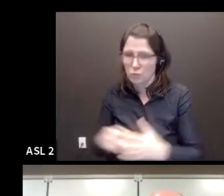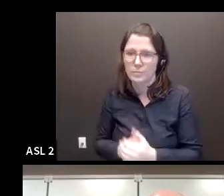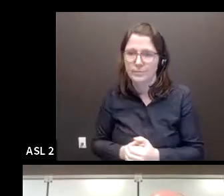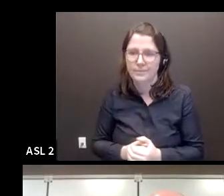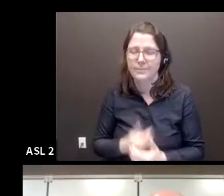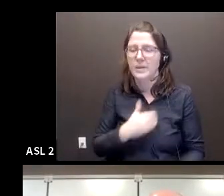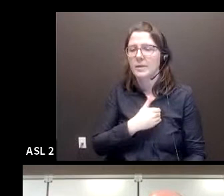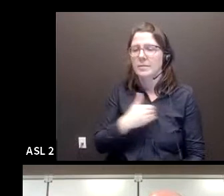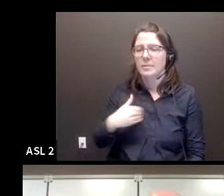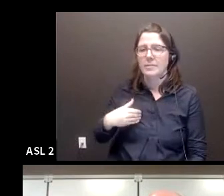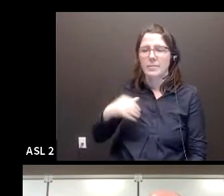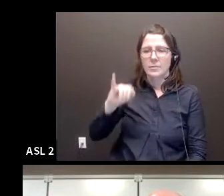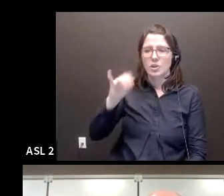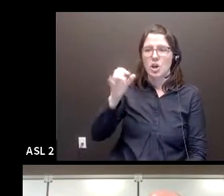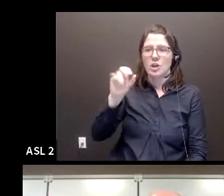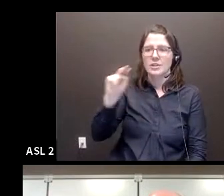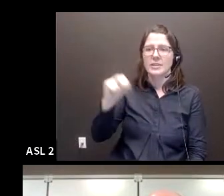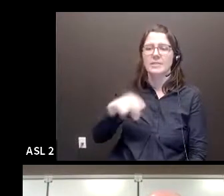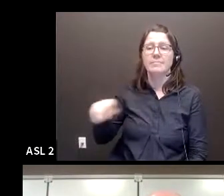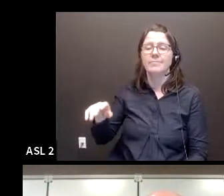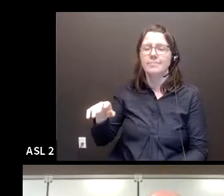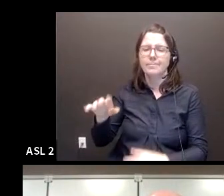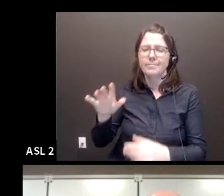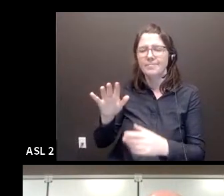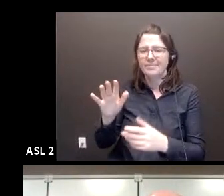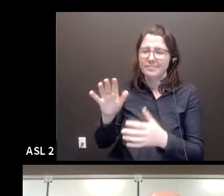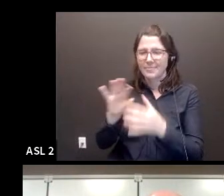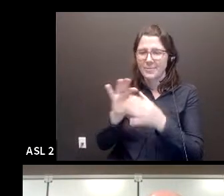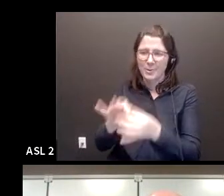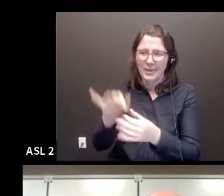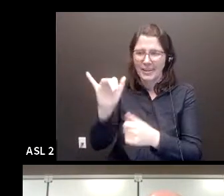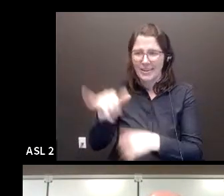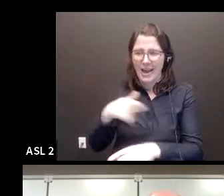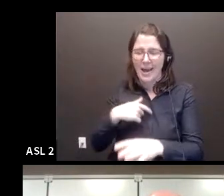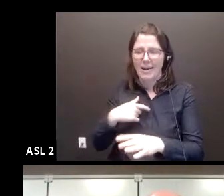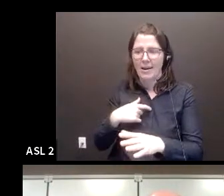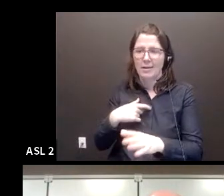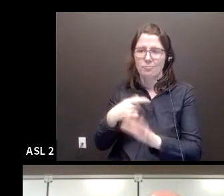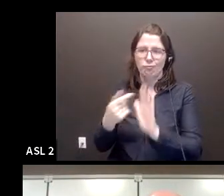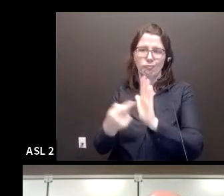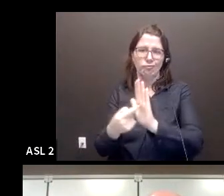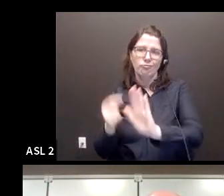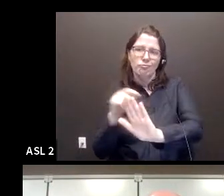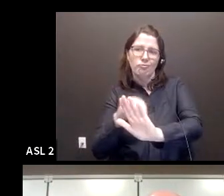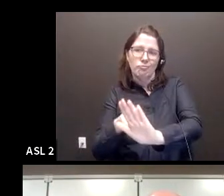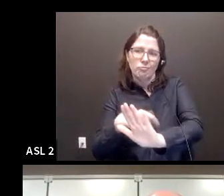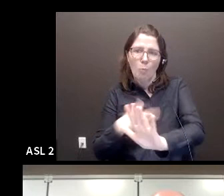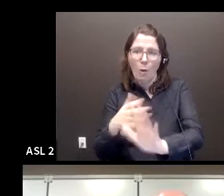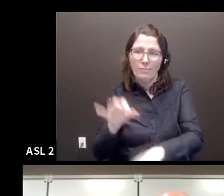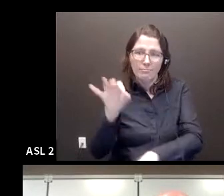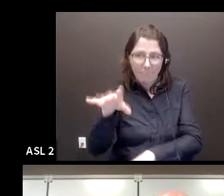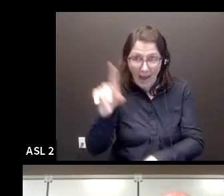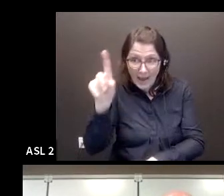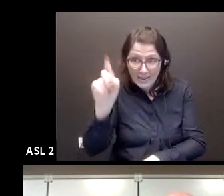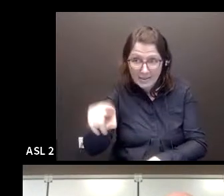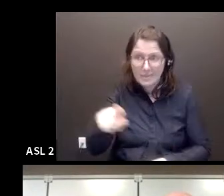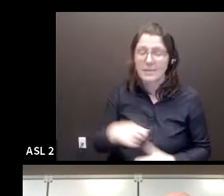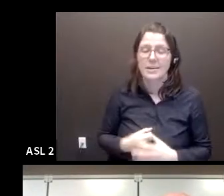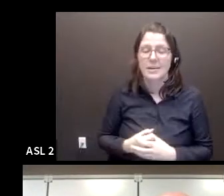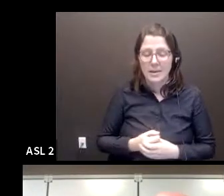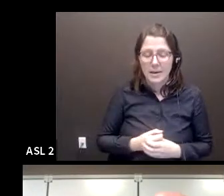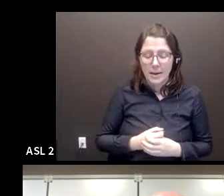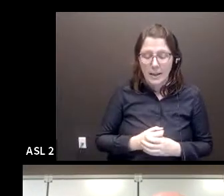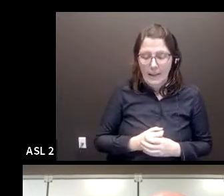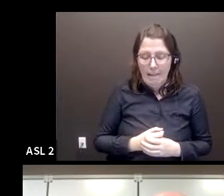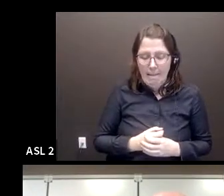asking as well is just um you know at that point as we look at you know